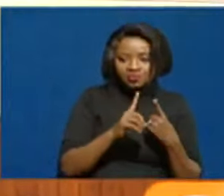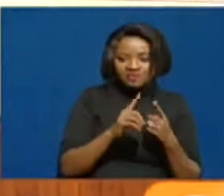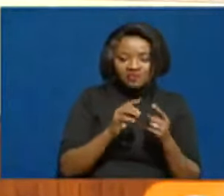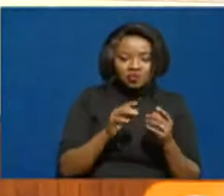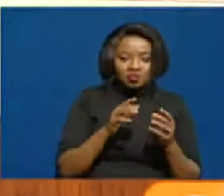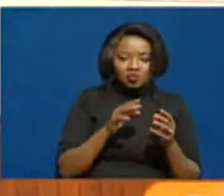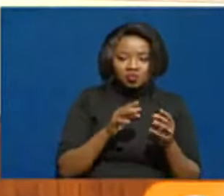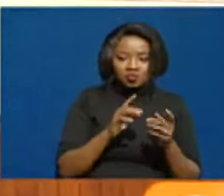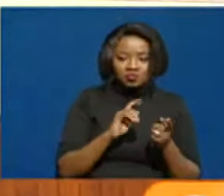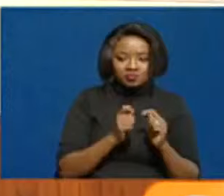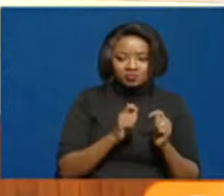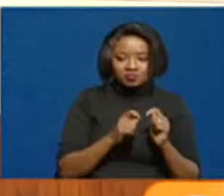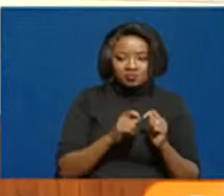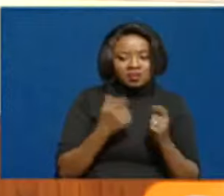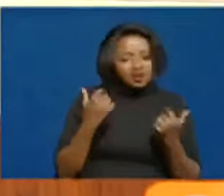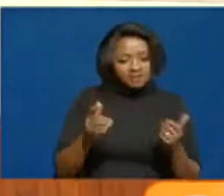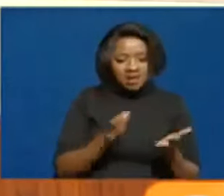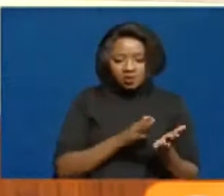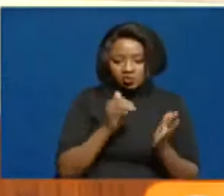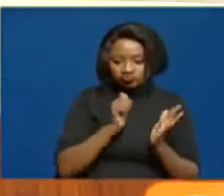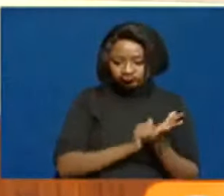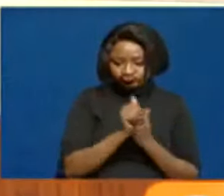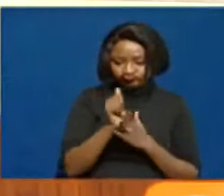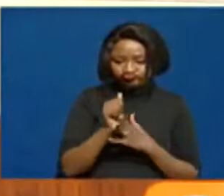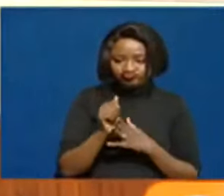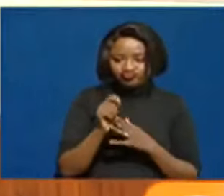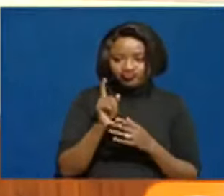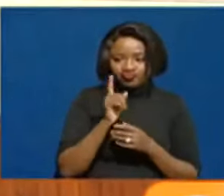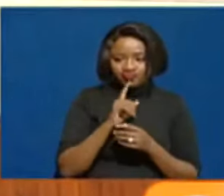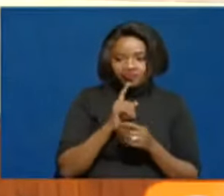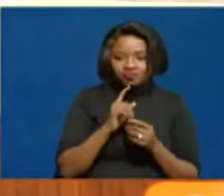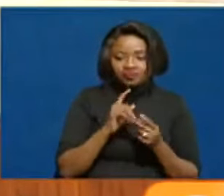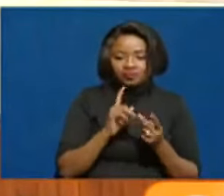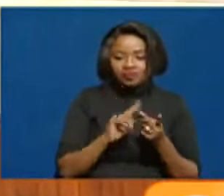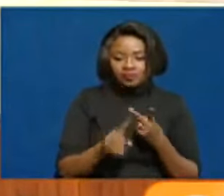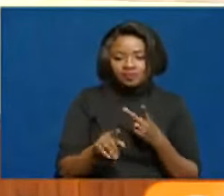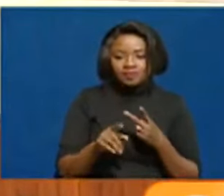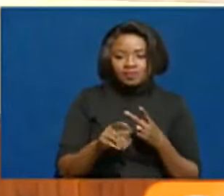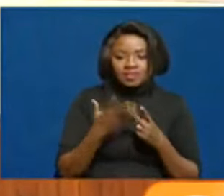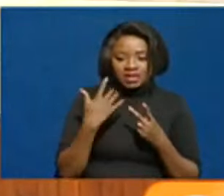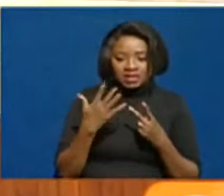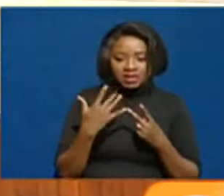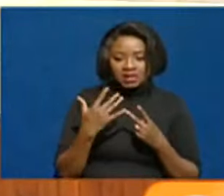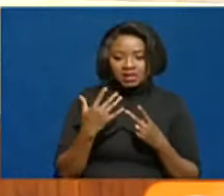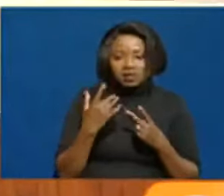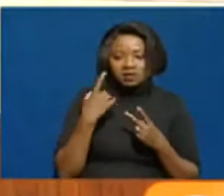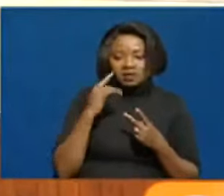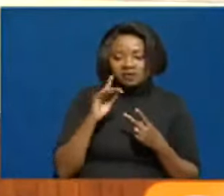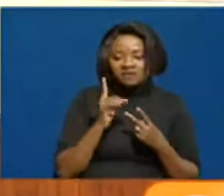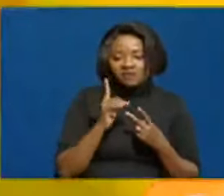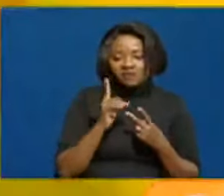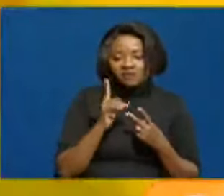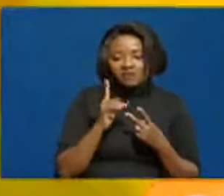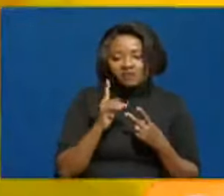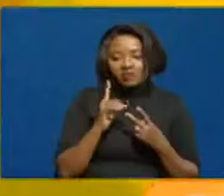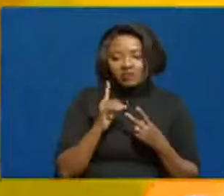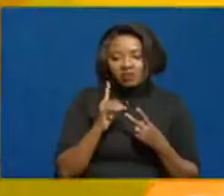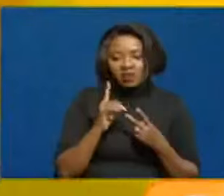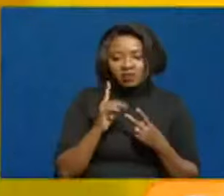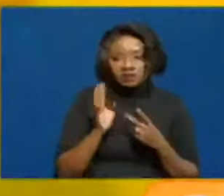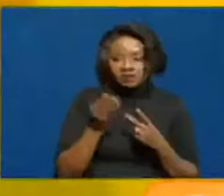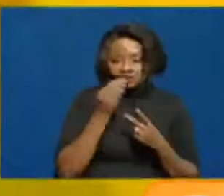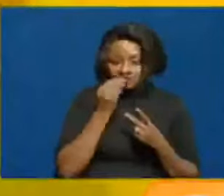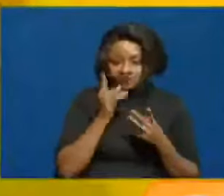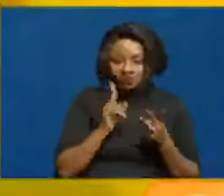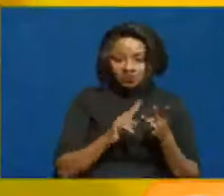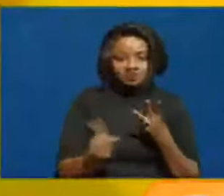Mm-hmm. They are yet to be gazetted, though. They are yet to be gazetted. But they've already been developed. Okay. Mm-hmm. And then we'll have a green for organic.